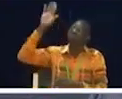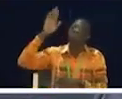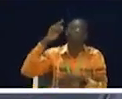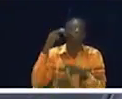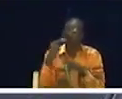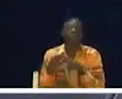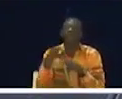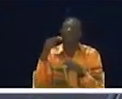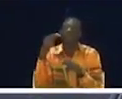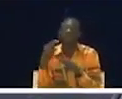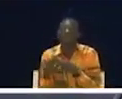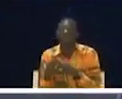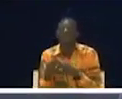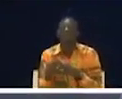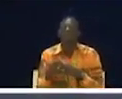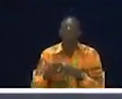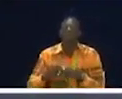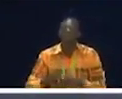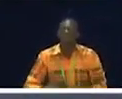Wonderful is the